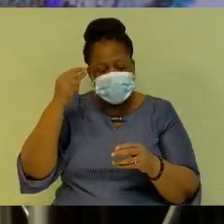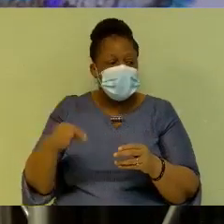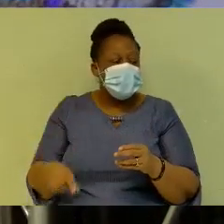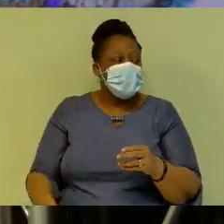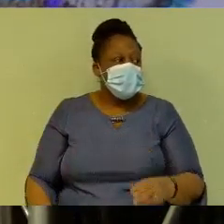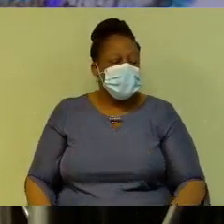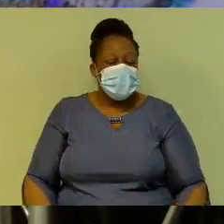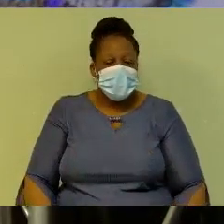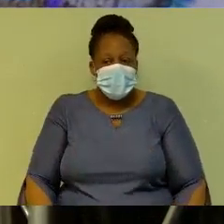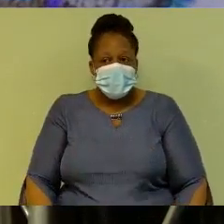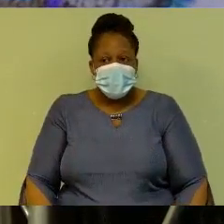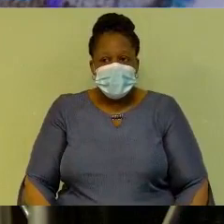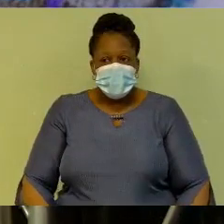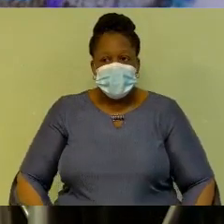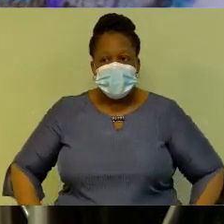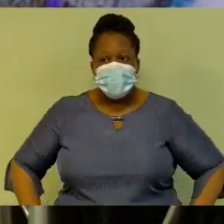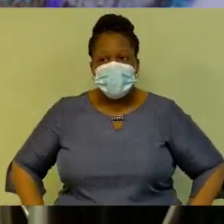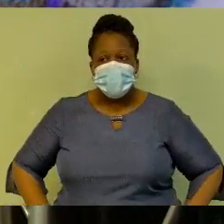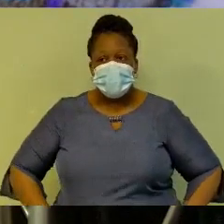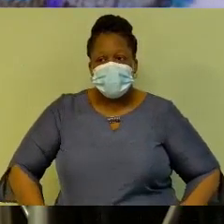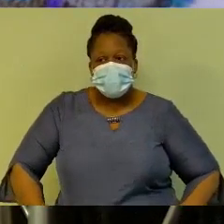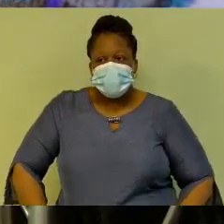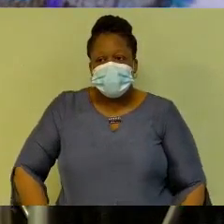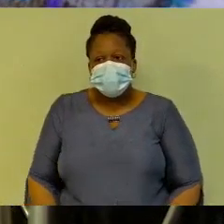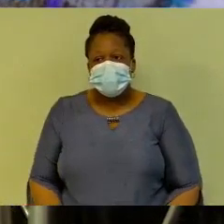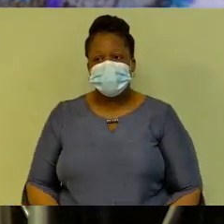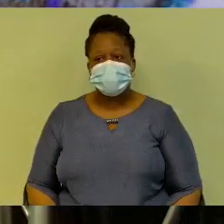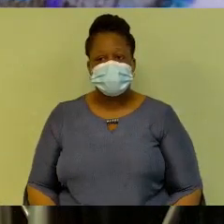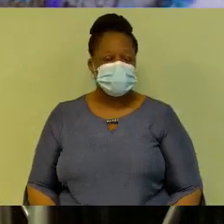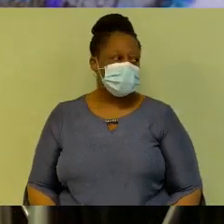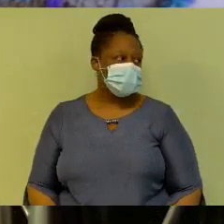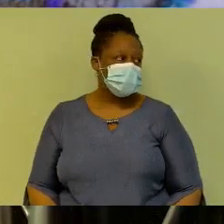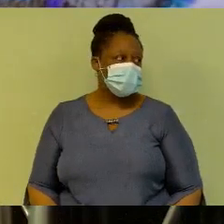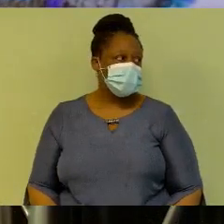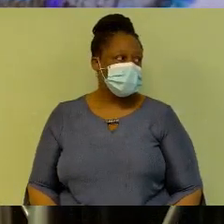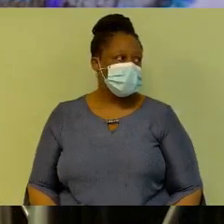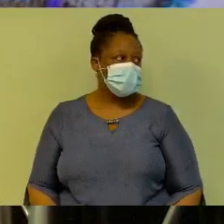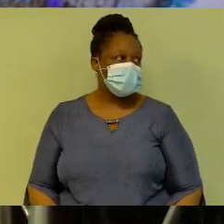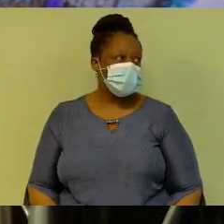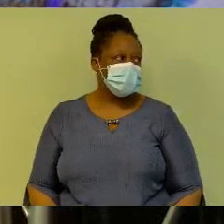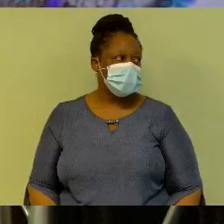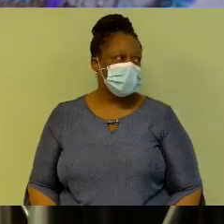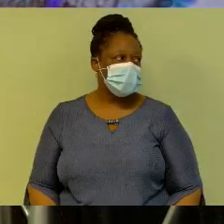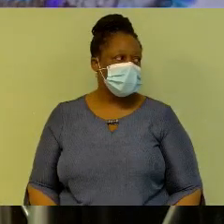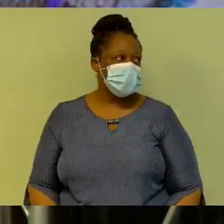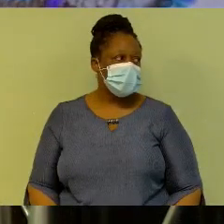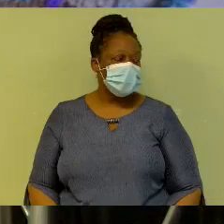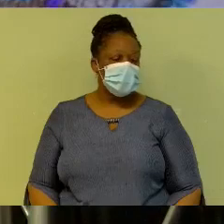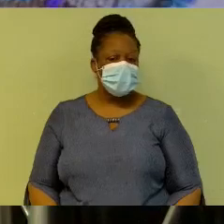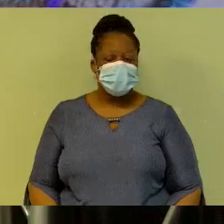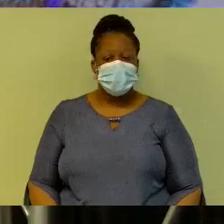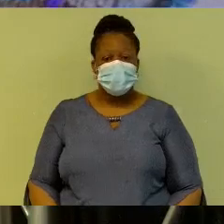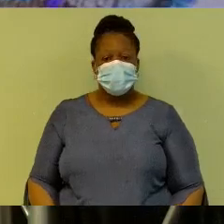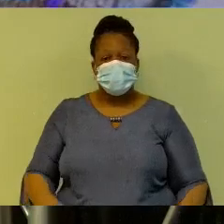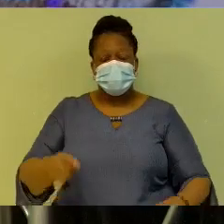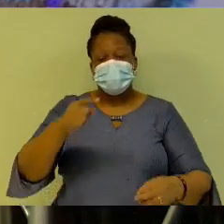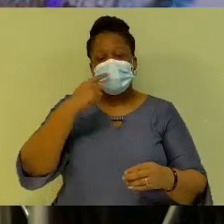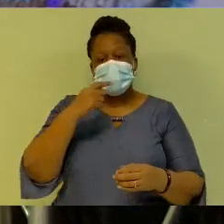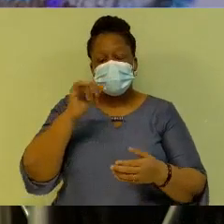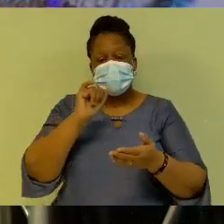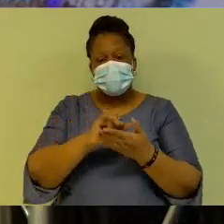defense of the budgetary allocation to the Federal Ministry of Health, I would have announced that after careful